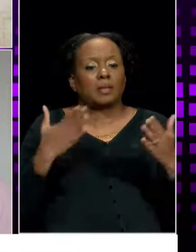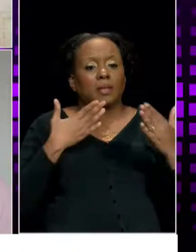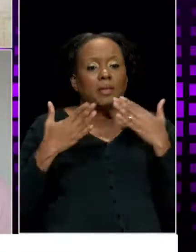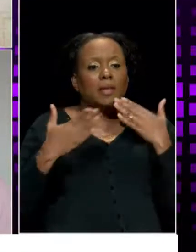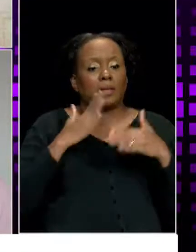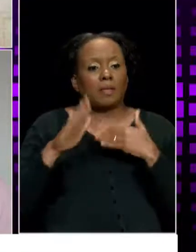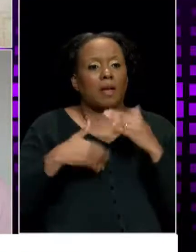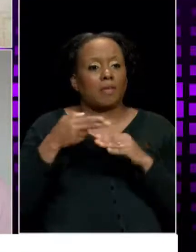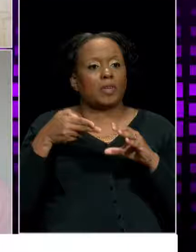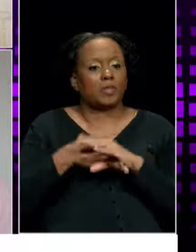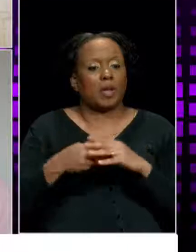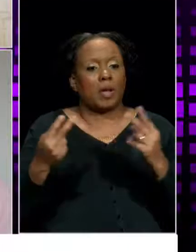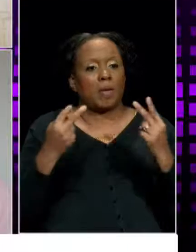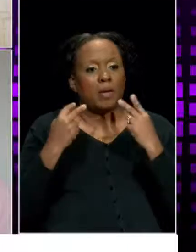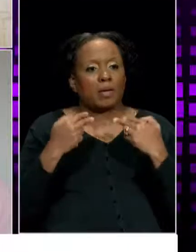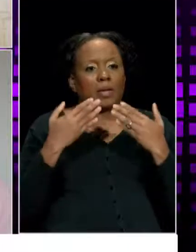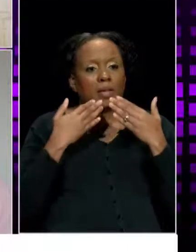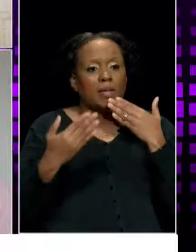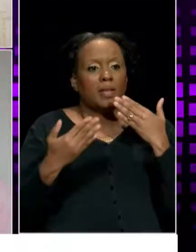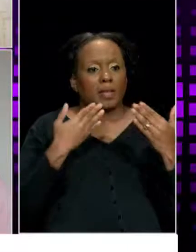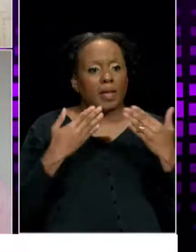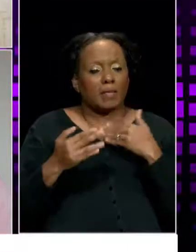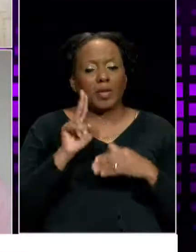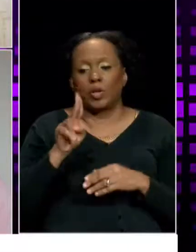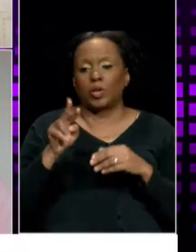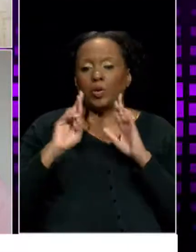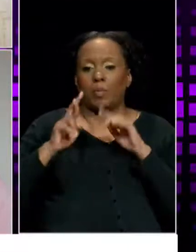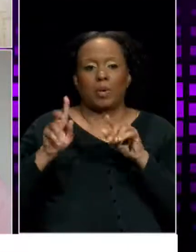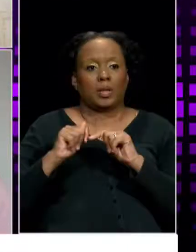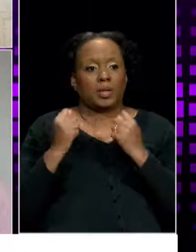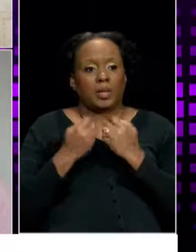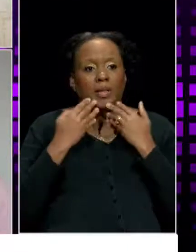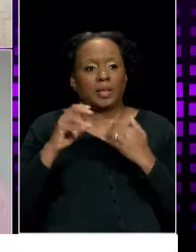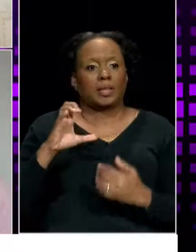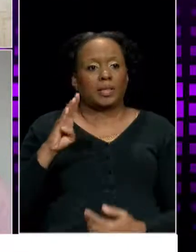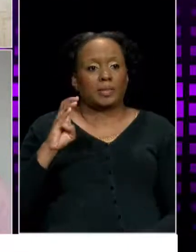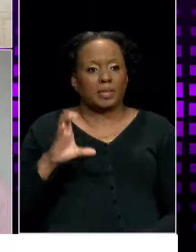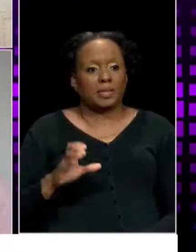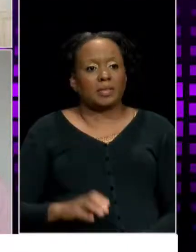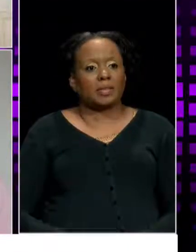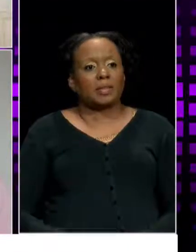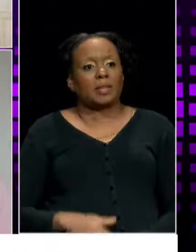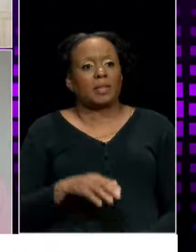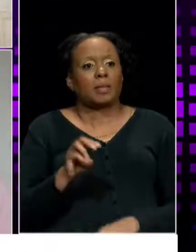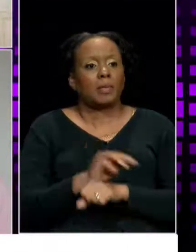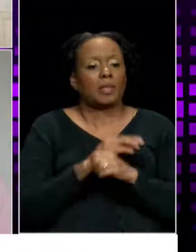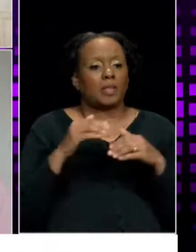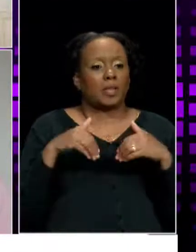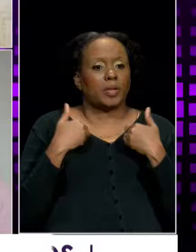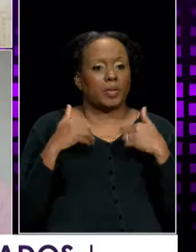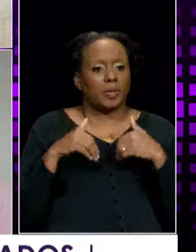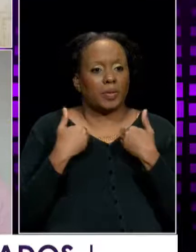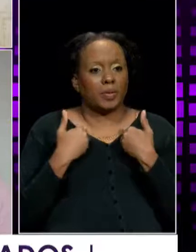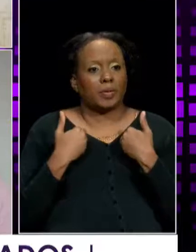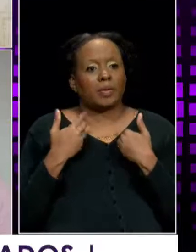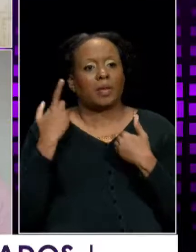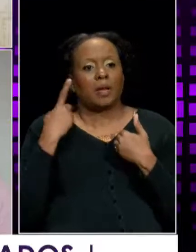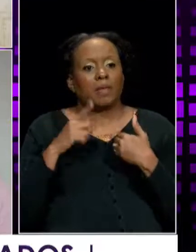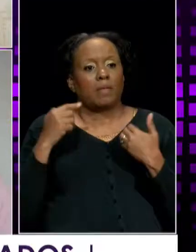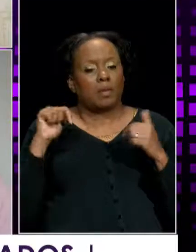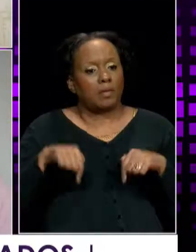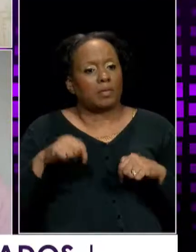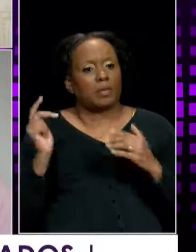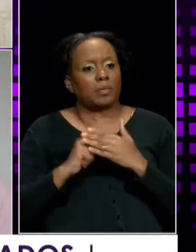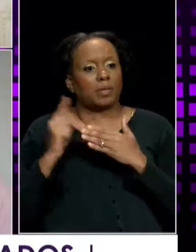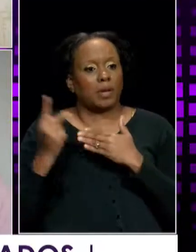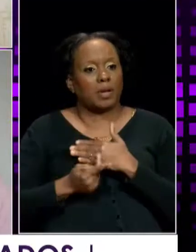you all for joining us today. Thank you to the U Report team. Thank you to CBC Barbados and the Division of Youth Affairs for putting on this